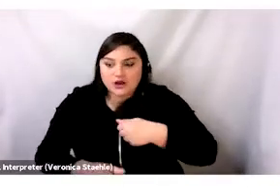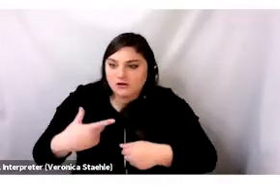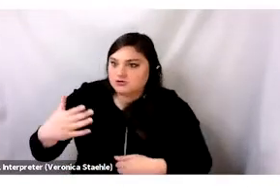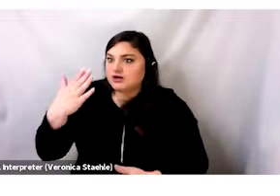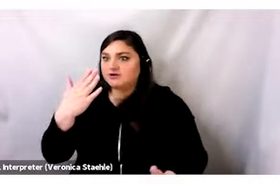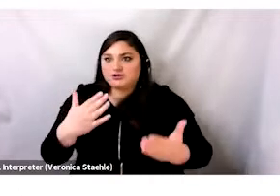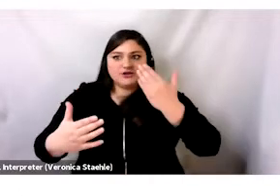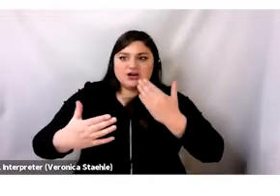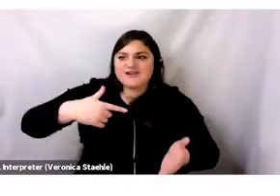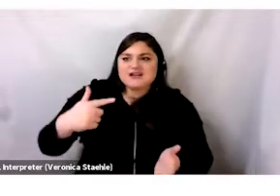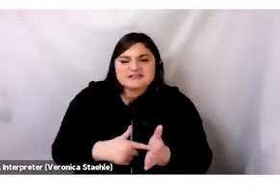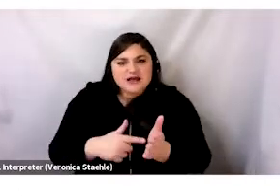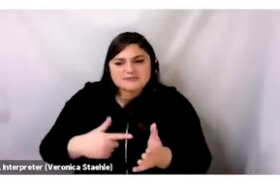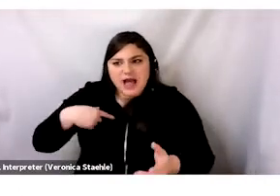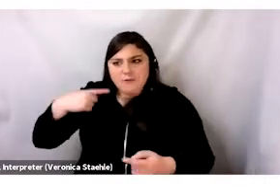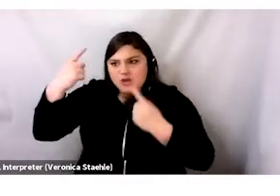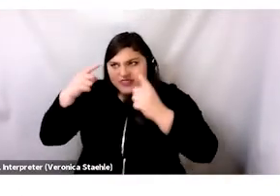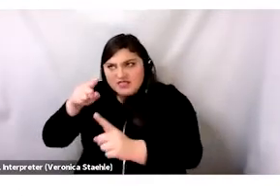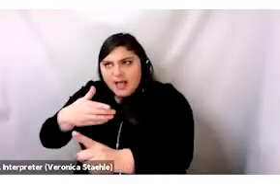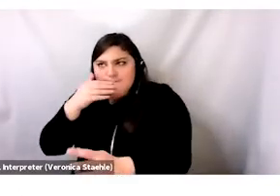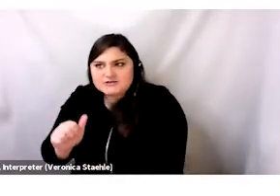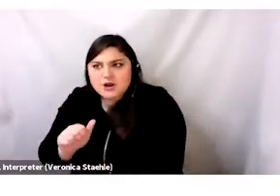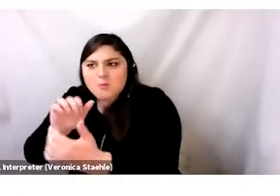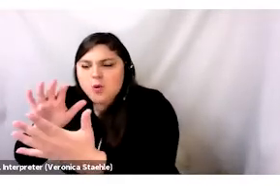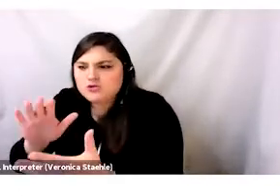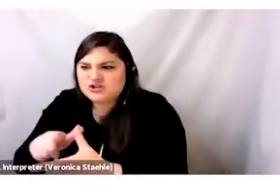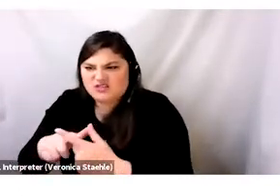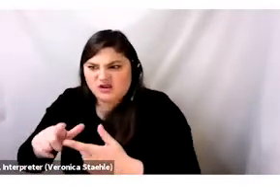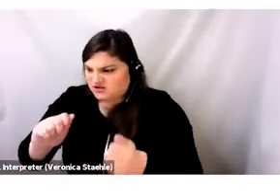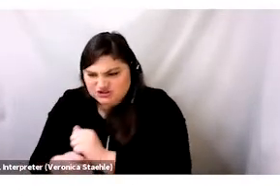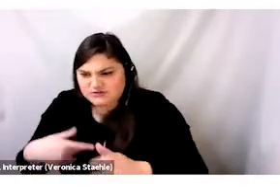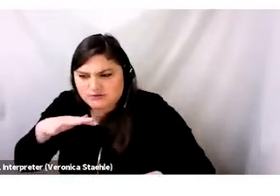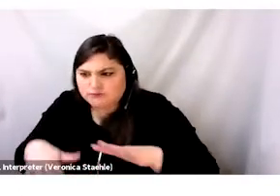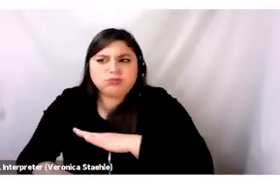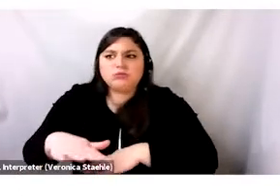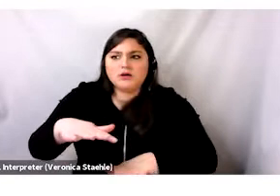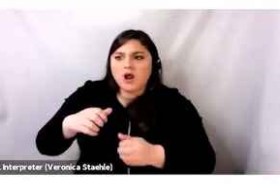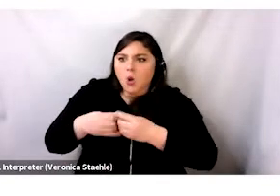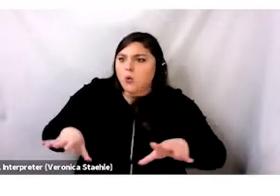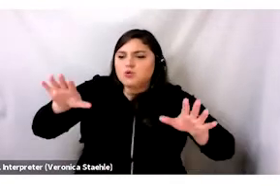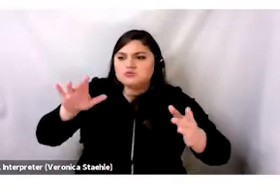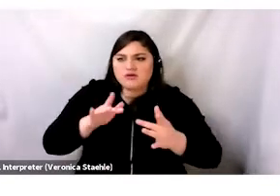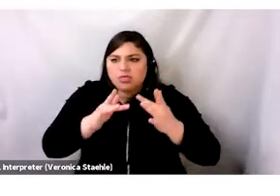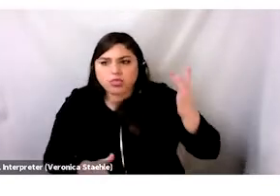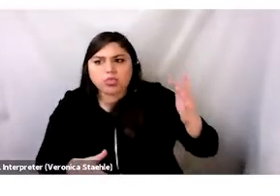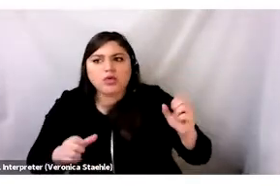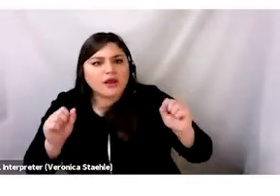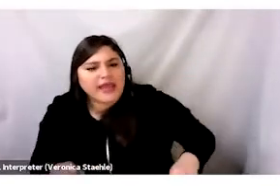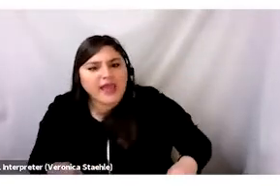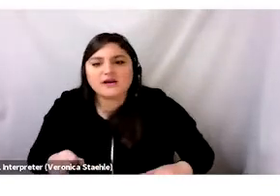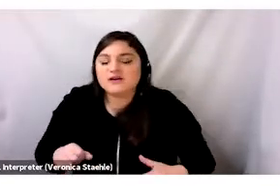our grip on what the best response is. We might become out of touch. So it's really, really important for us to stay